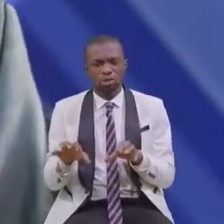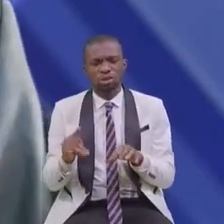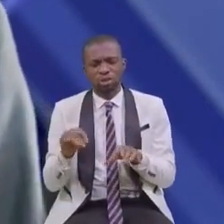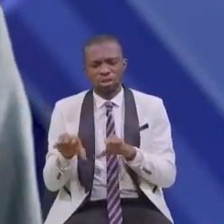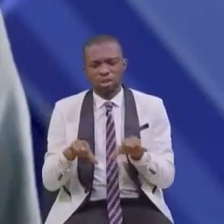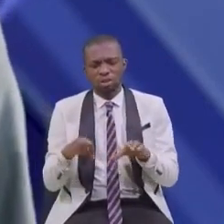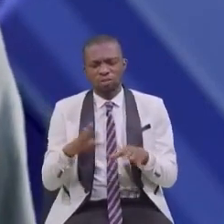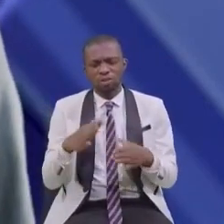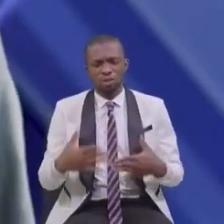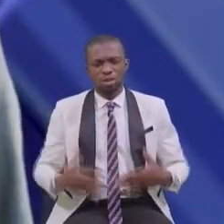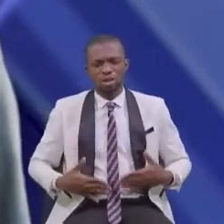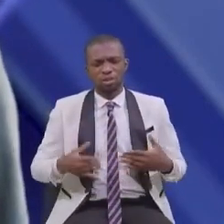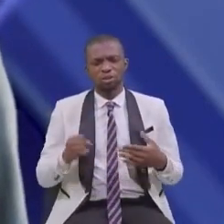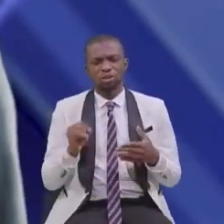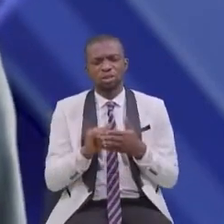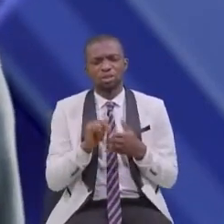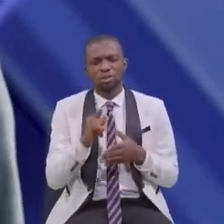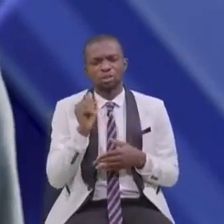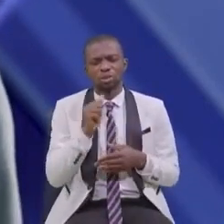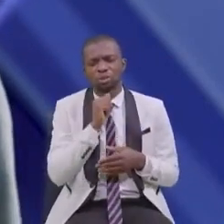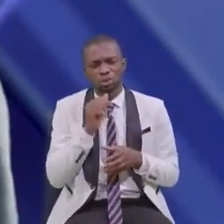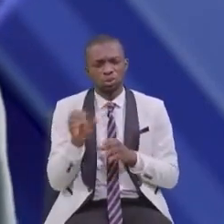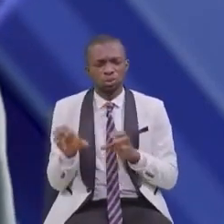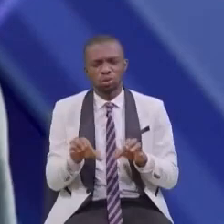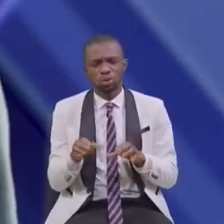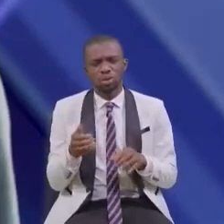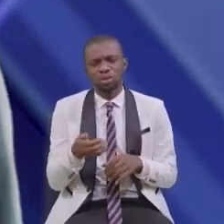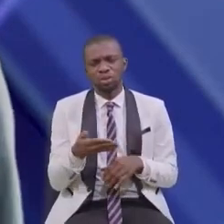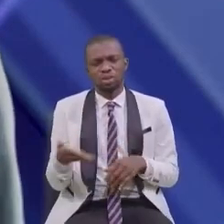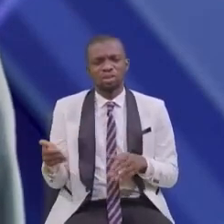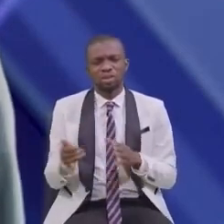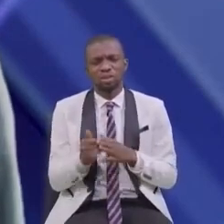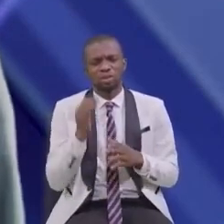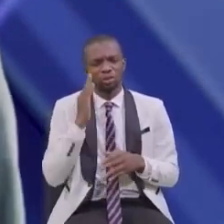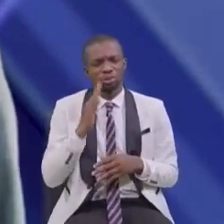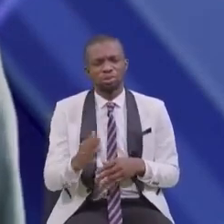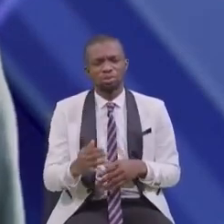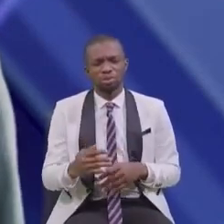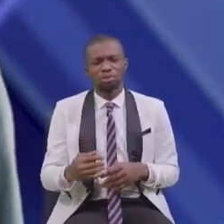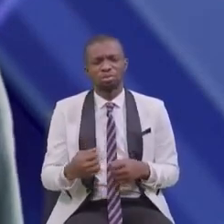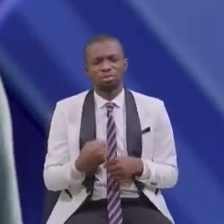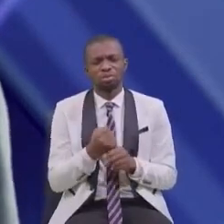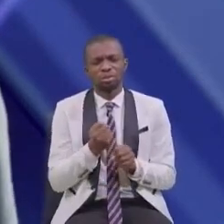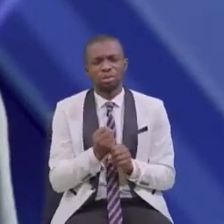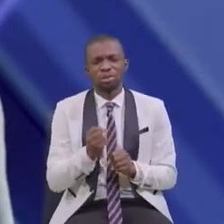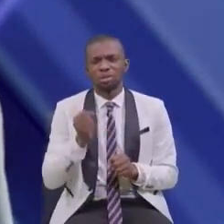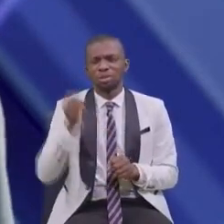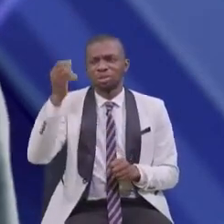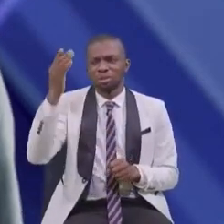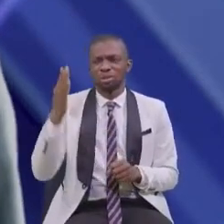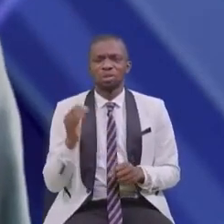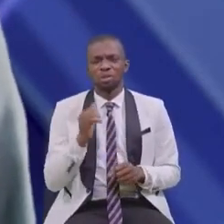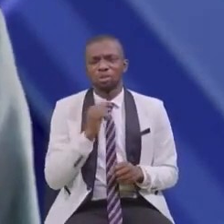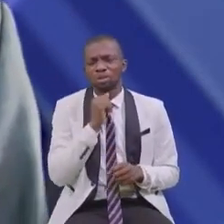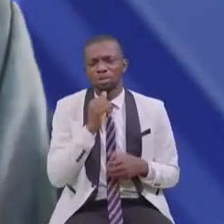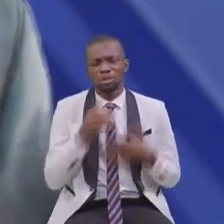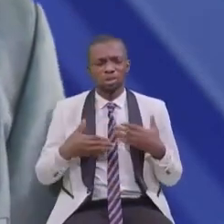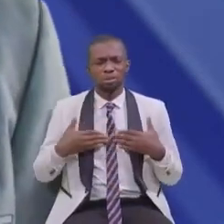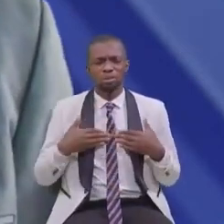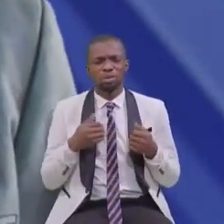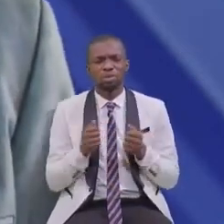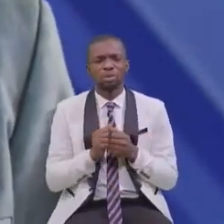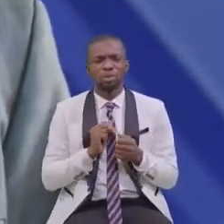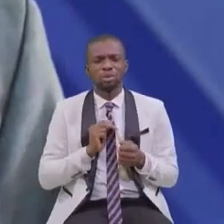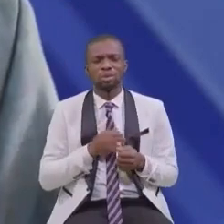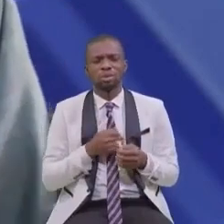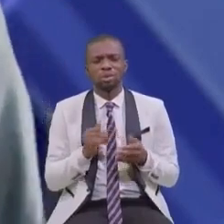do anything that we offend God, that we make God to be unhappy with us, that